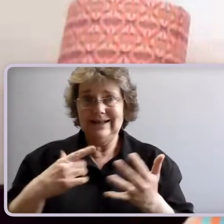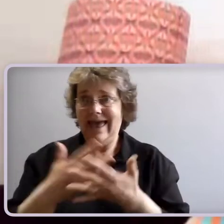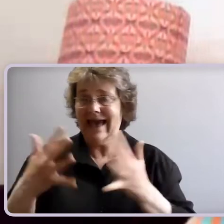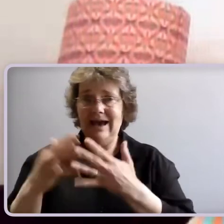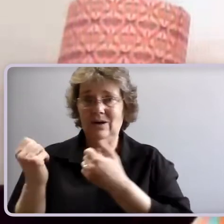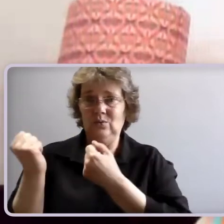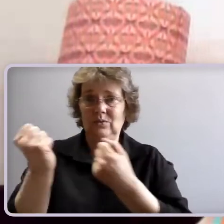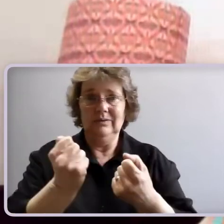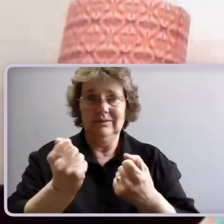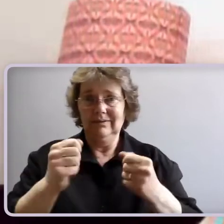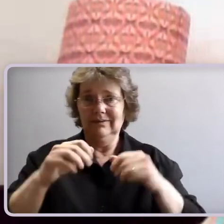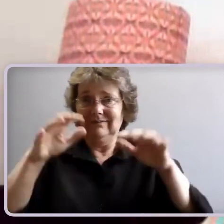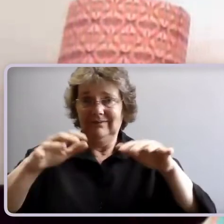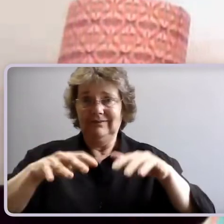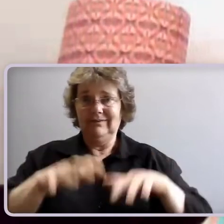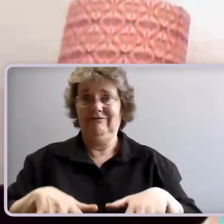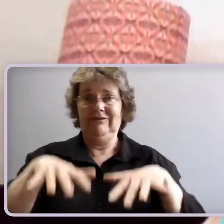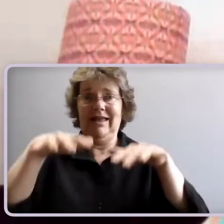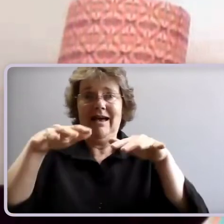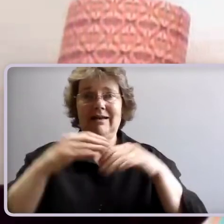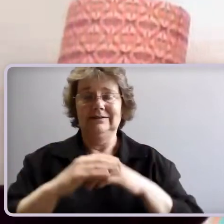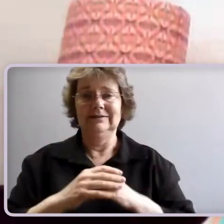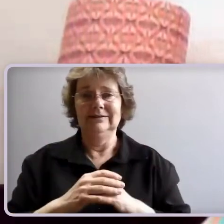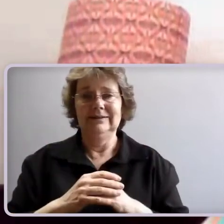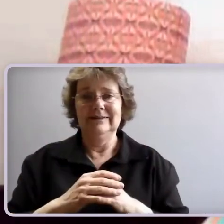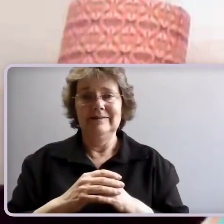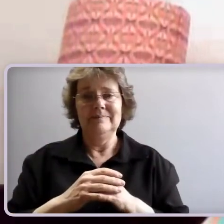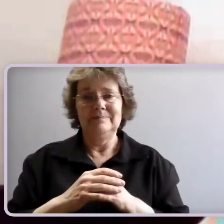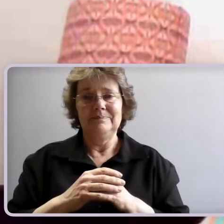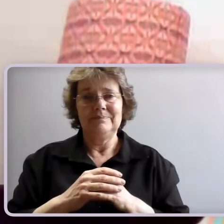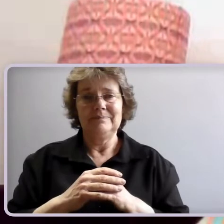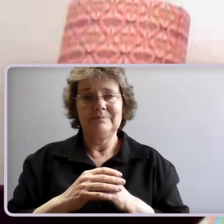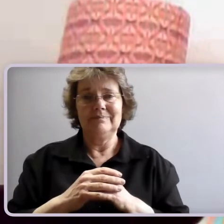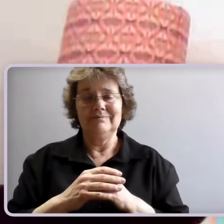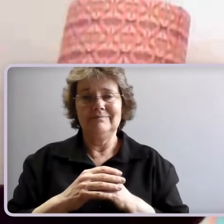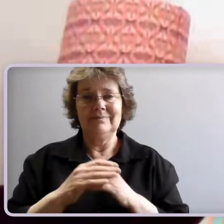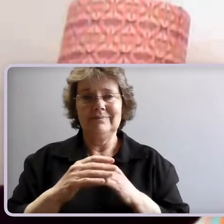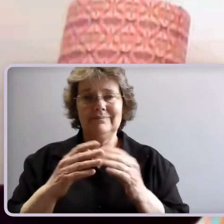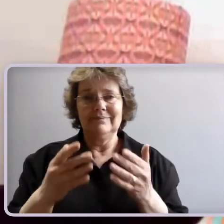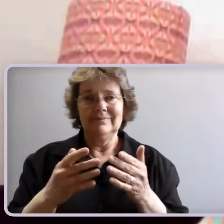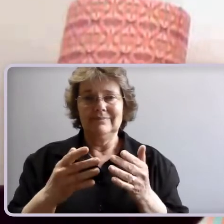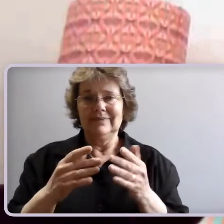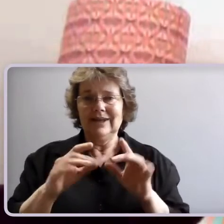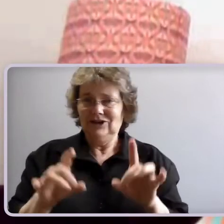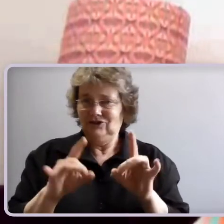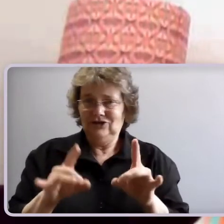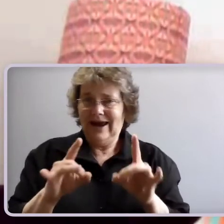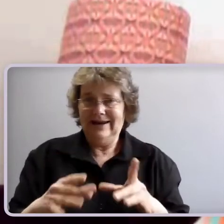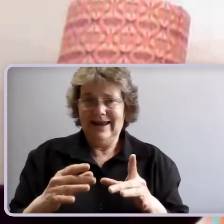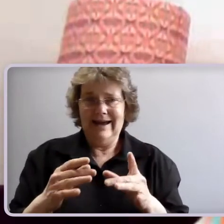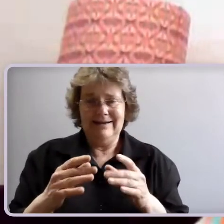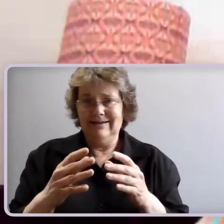many things, and I think as a nation we have so much means, we have so much money and ability